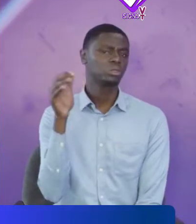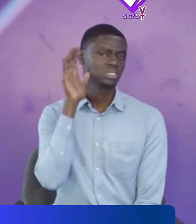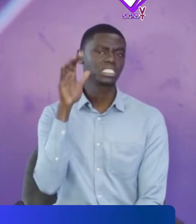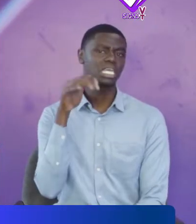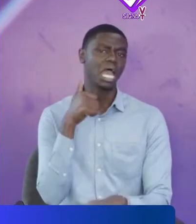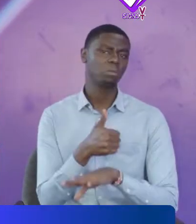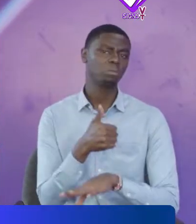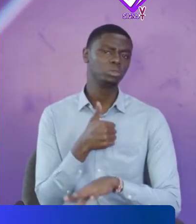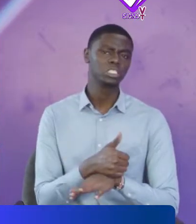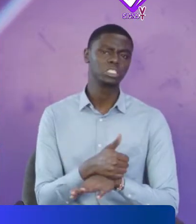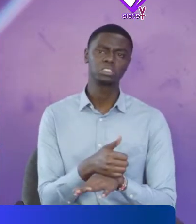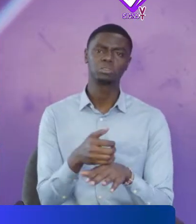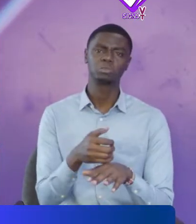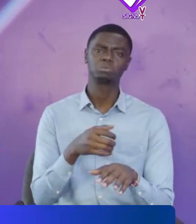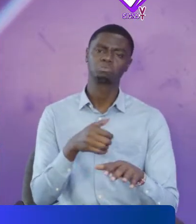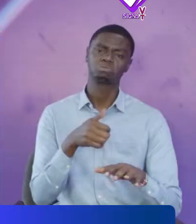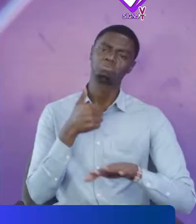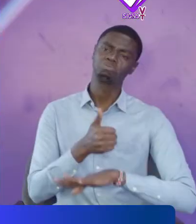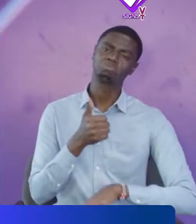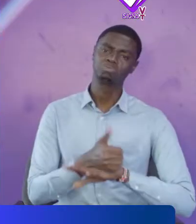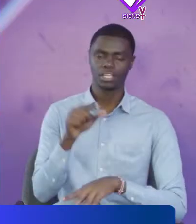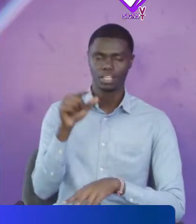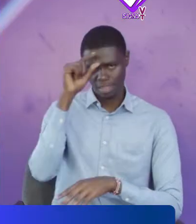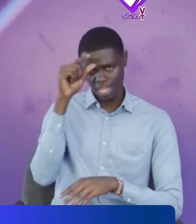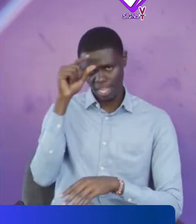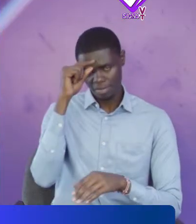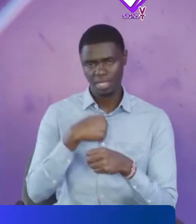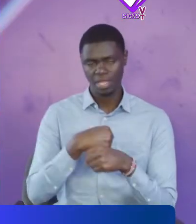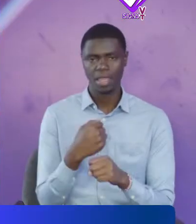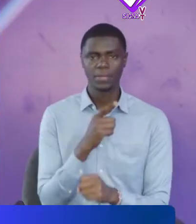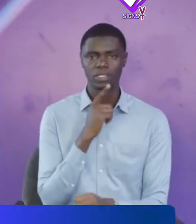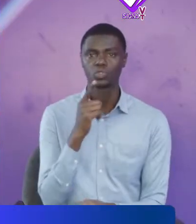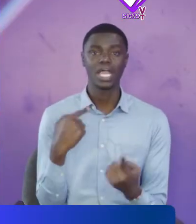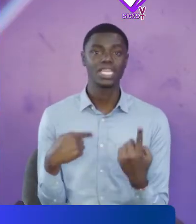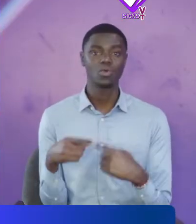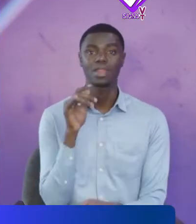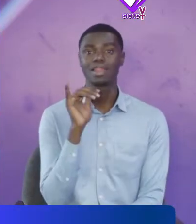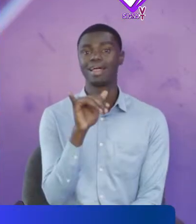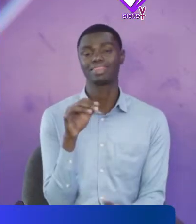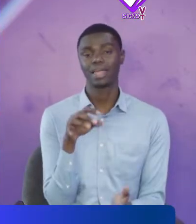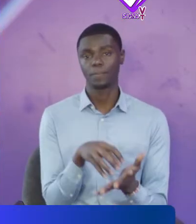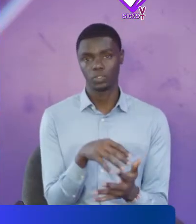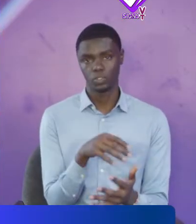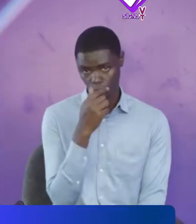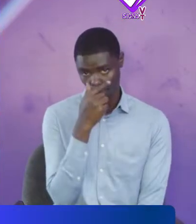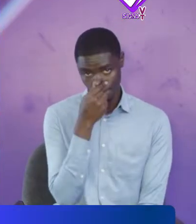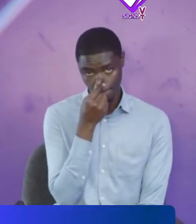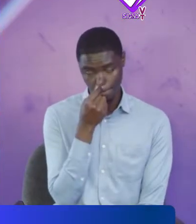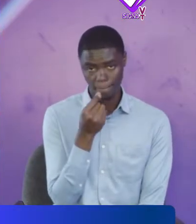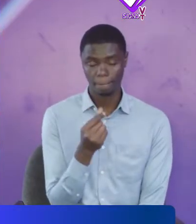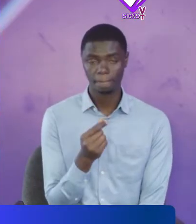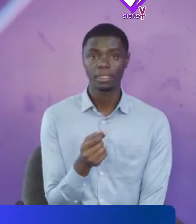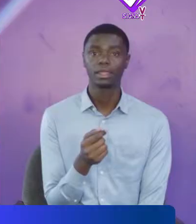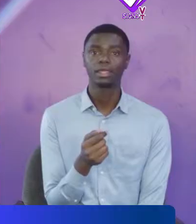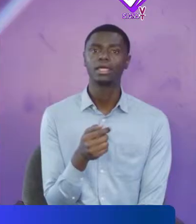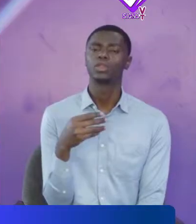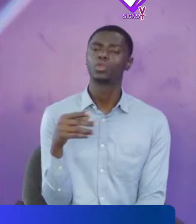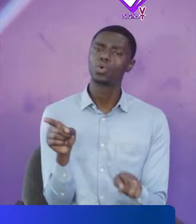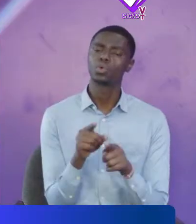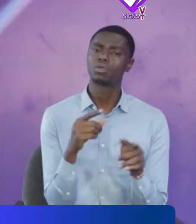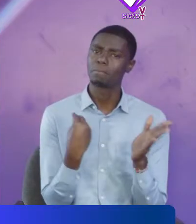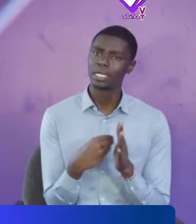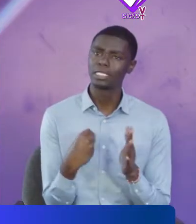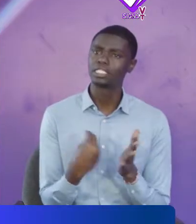and the government doing its level best to make sure that they win that particular constituency, and of course the money that is